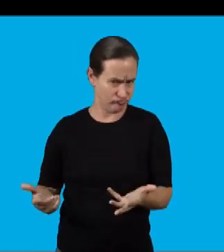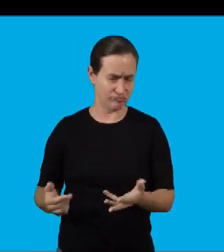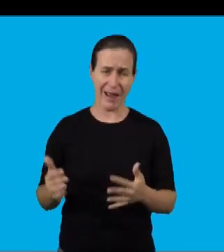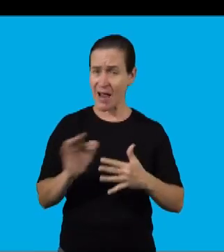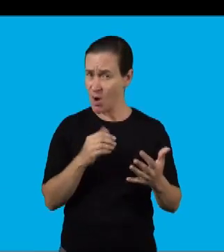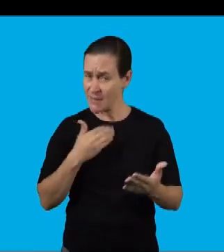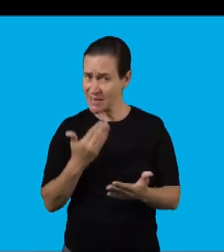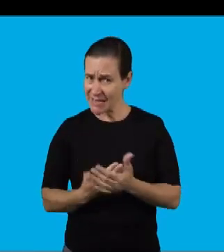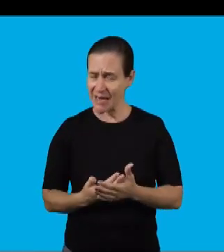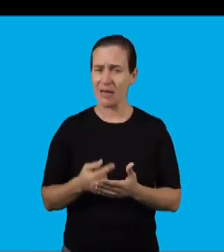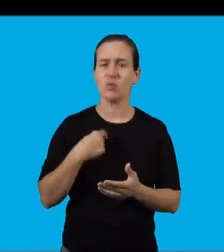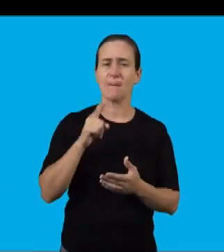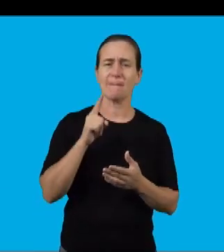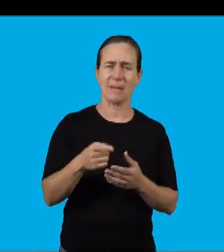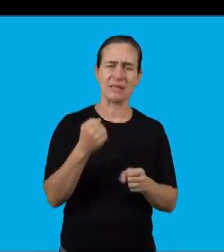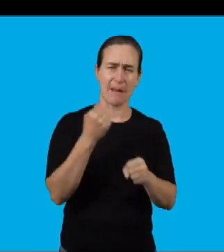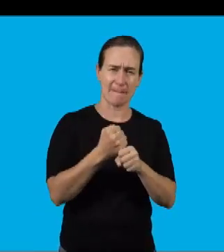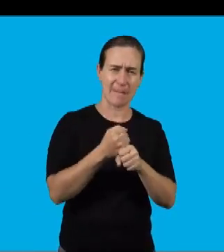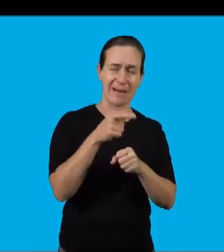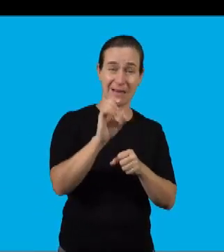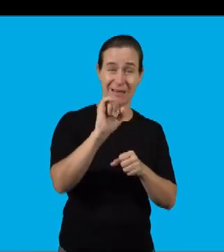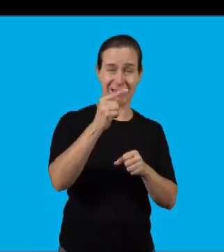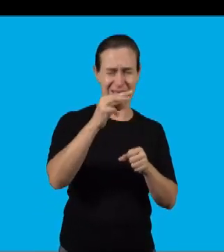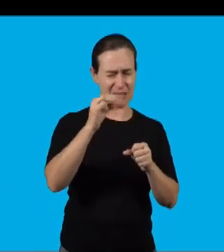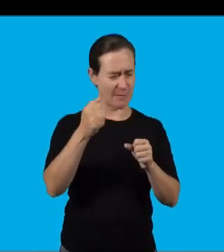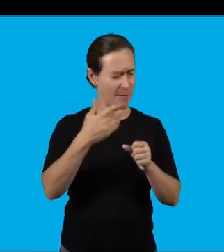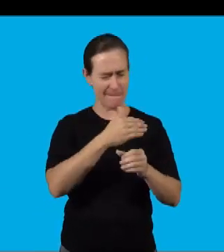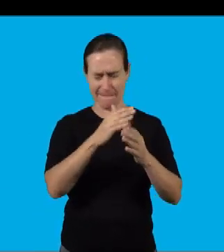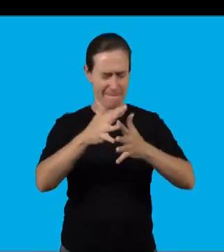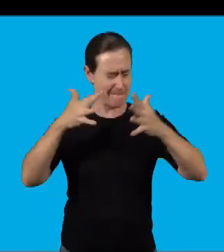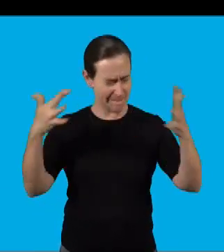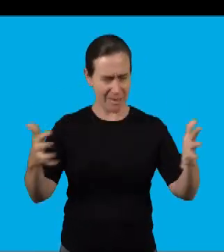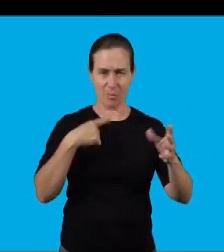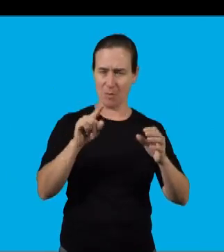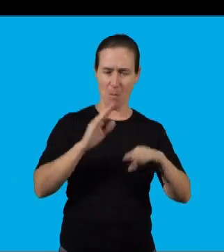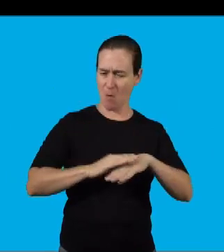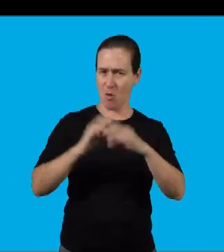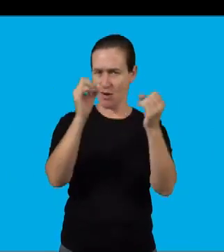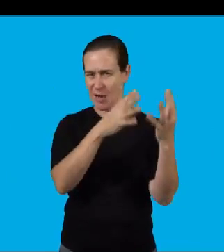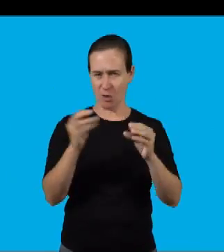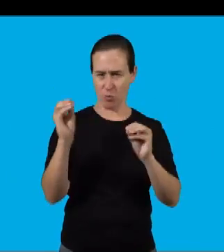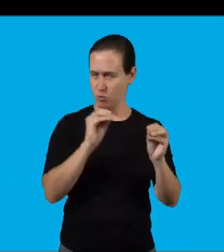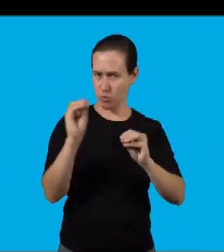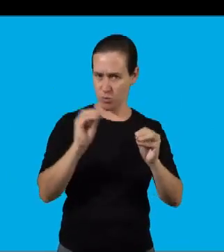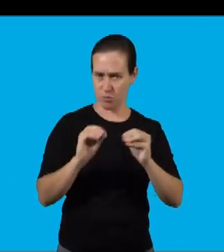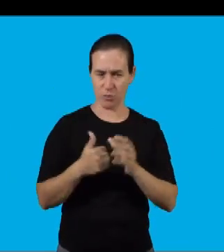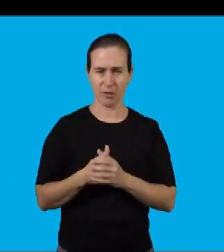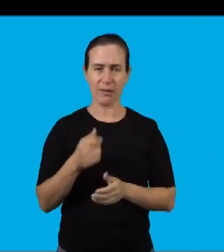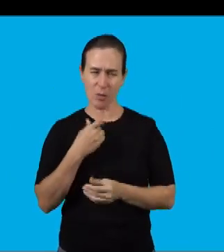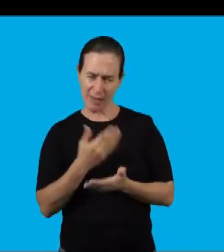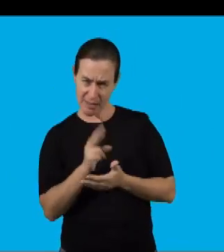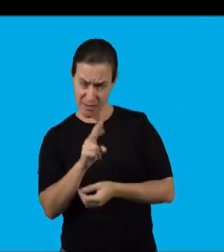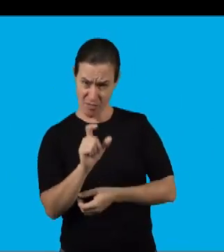only way you can do that is to expand the sigma notation. Get those first 3 terms so you can see if